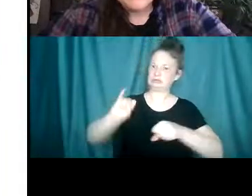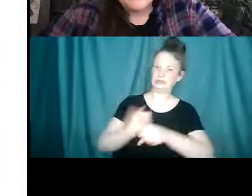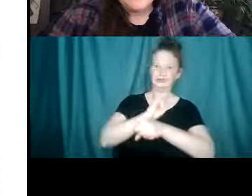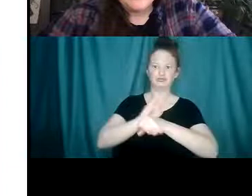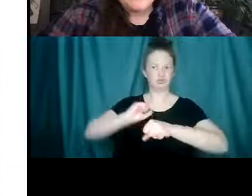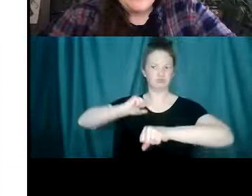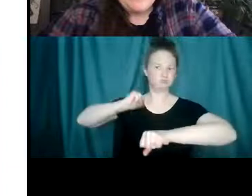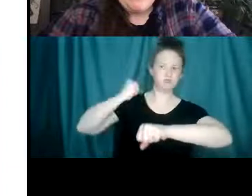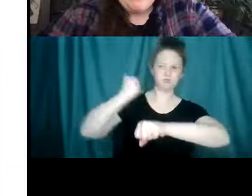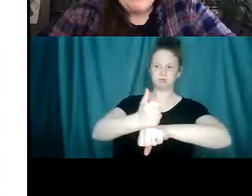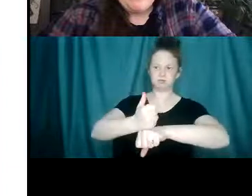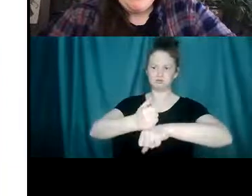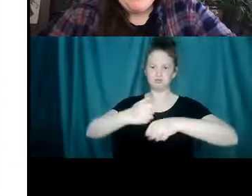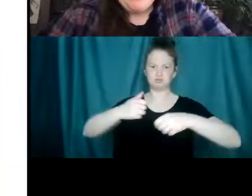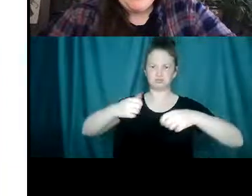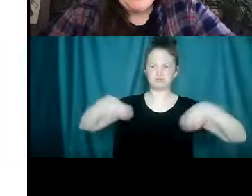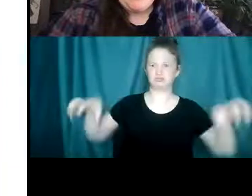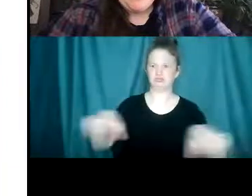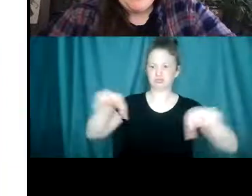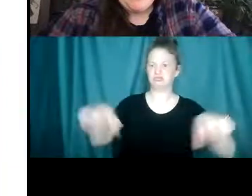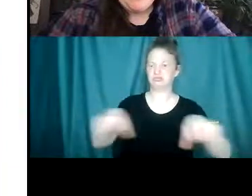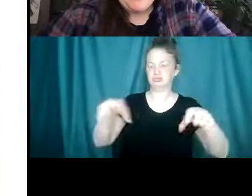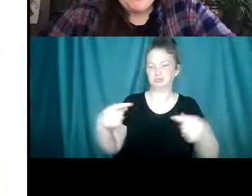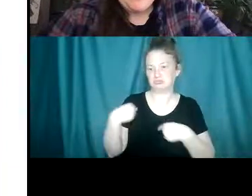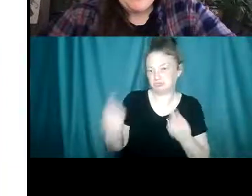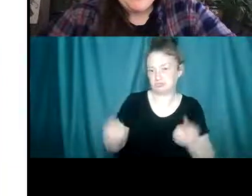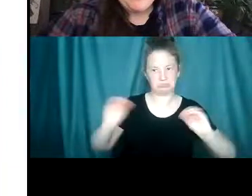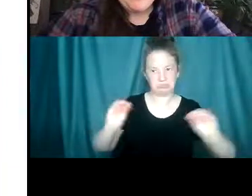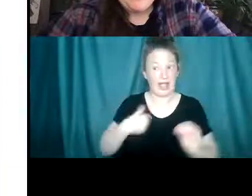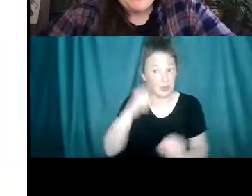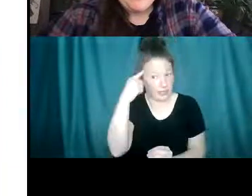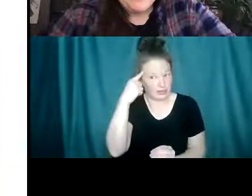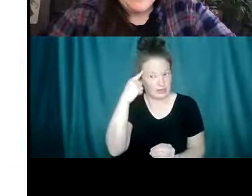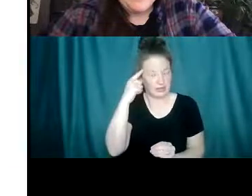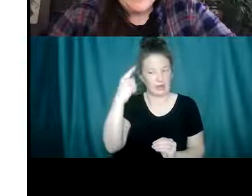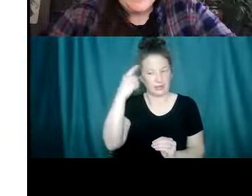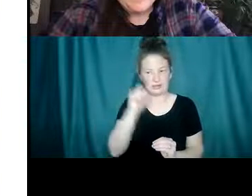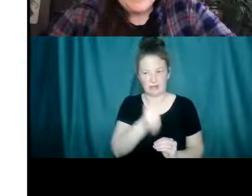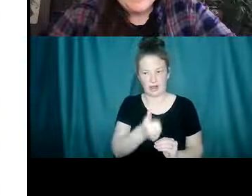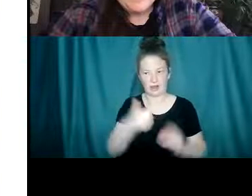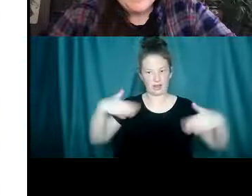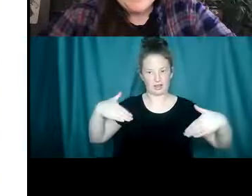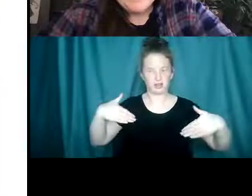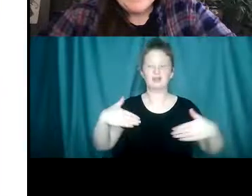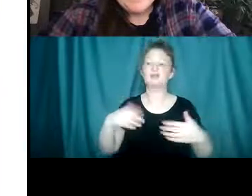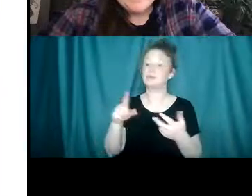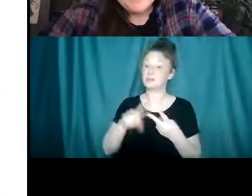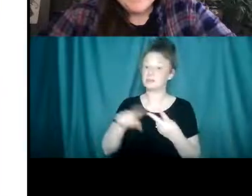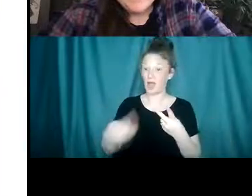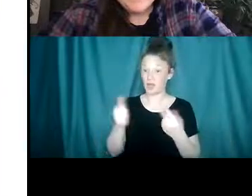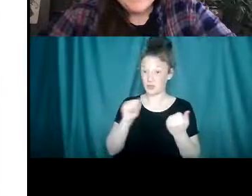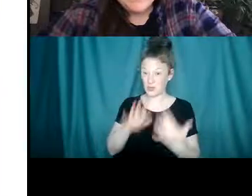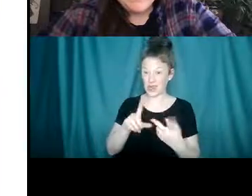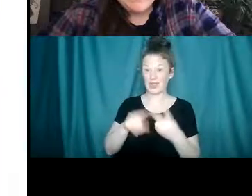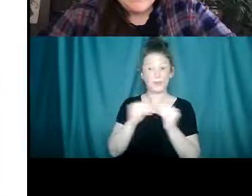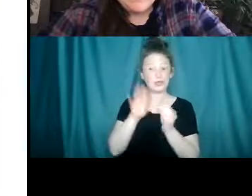currently. As far as I know, maybe there is. But and another way is actually a lot